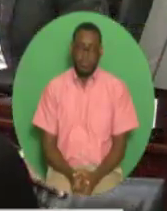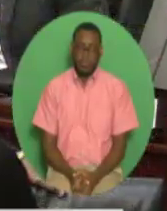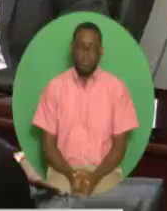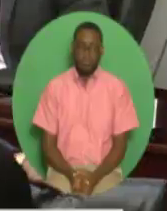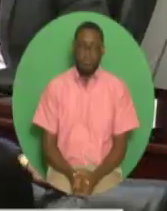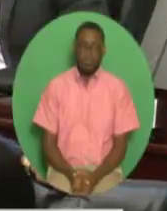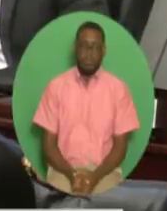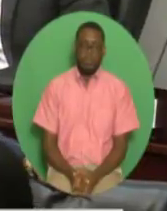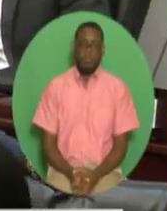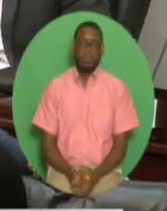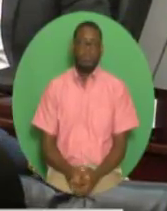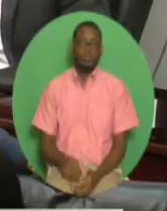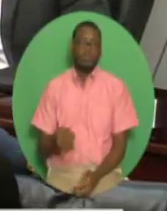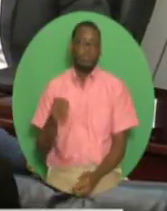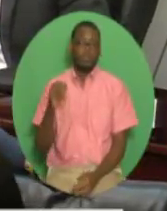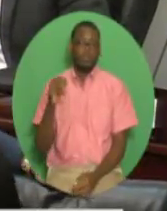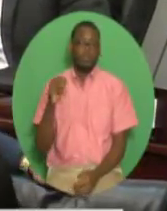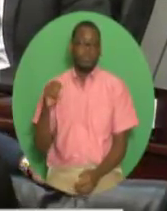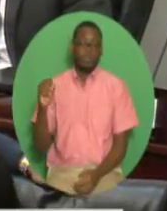Madam Speaker,